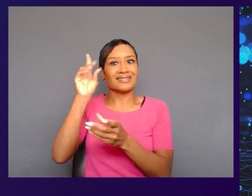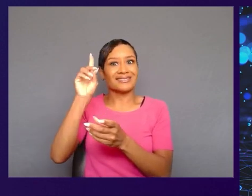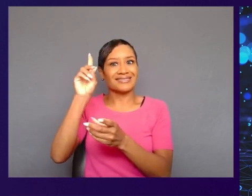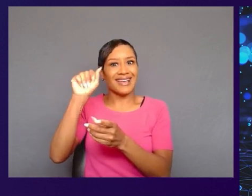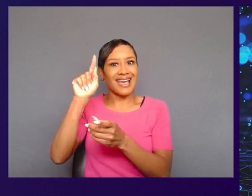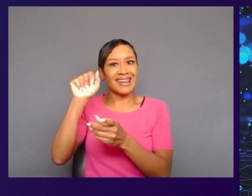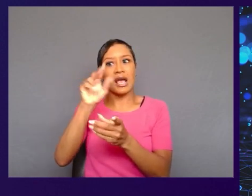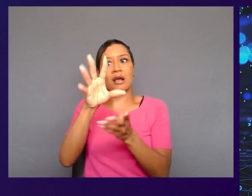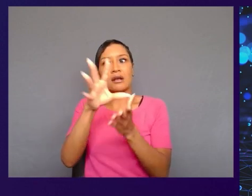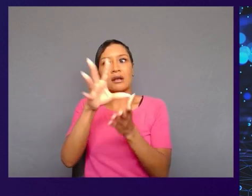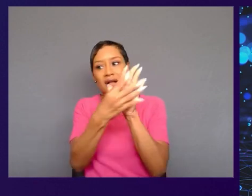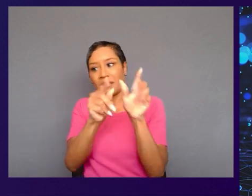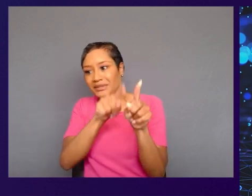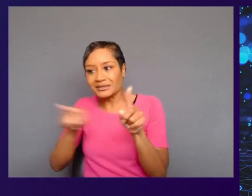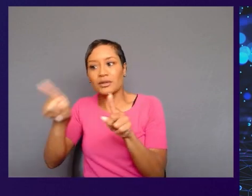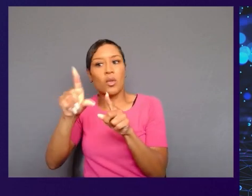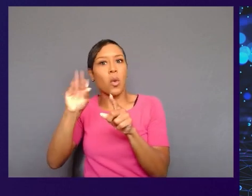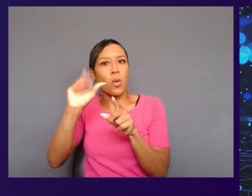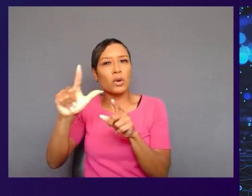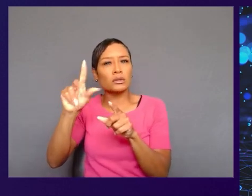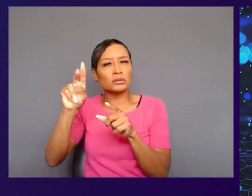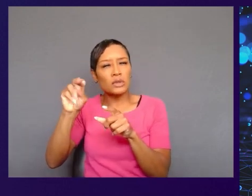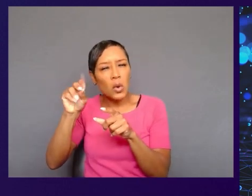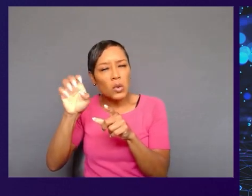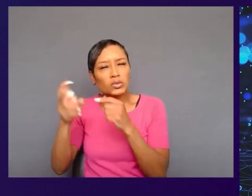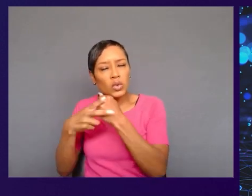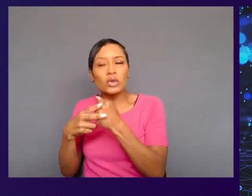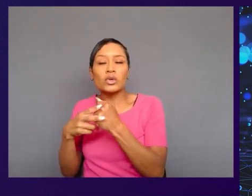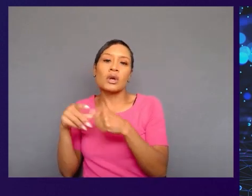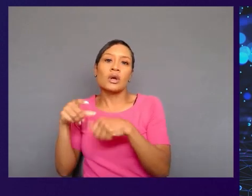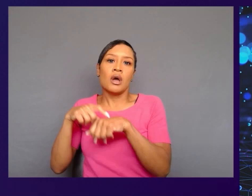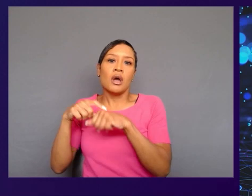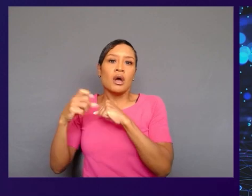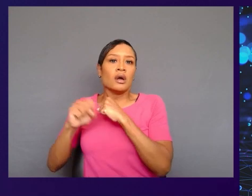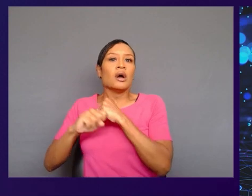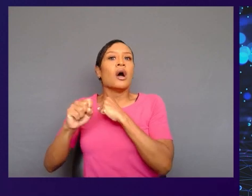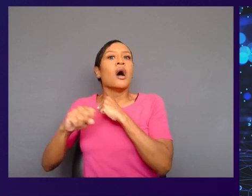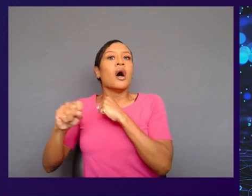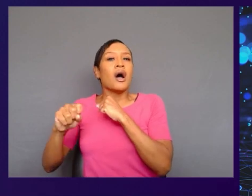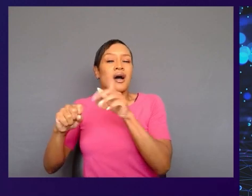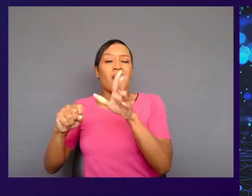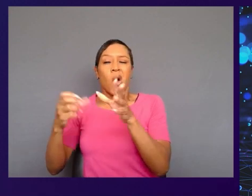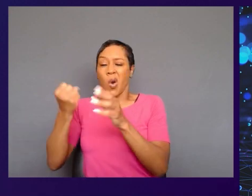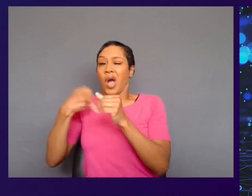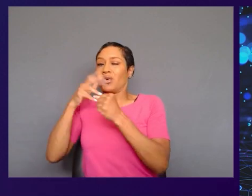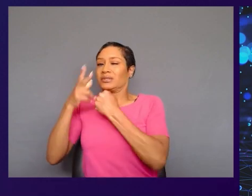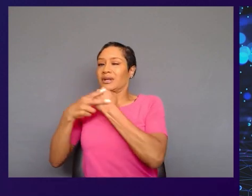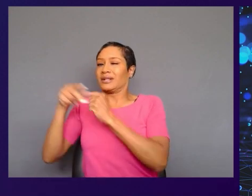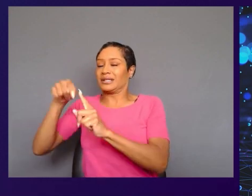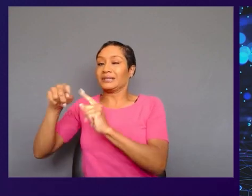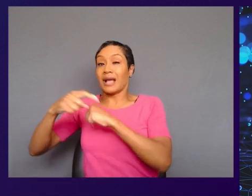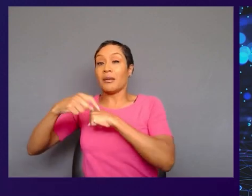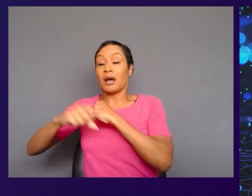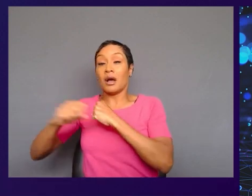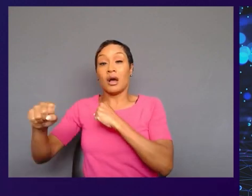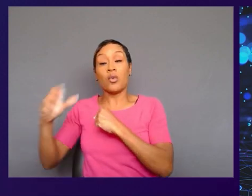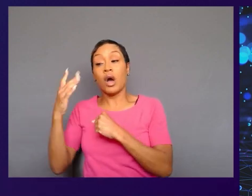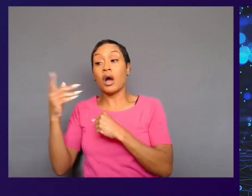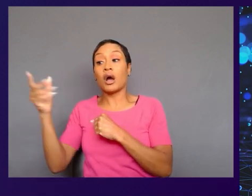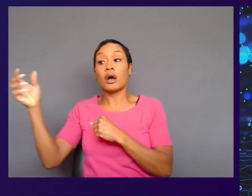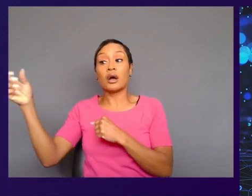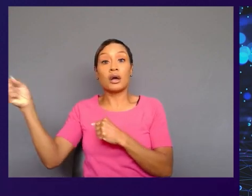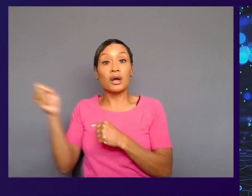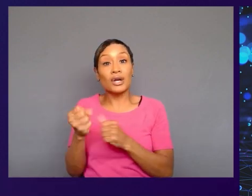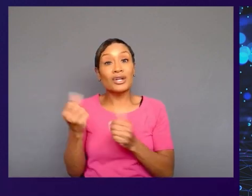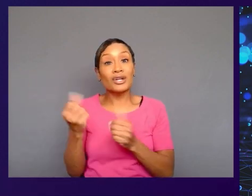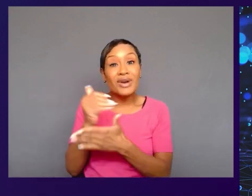local storage. So they were spending actually quite a bit of time doing that. And we're going to talk about that in a second. Because every time they brought in new assets,